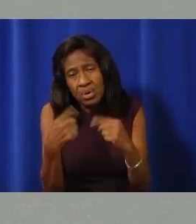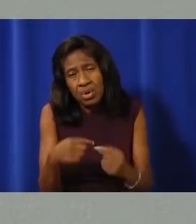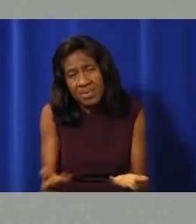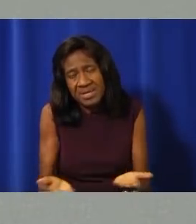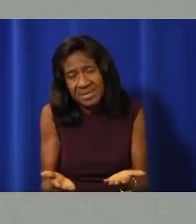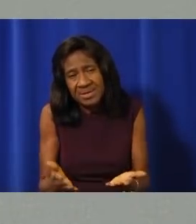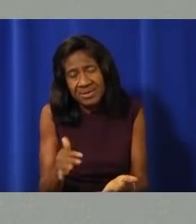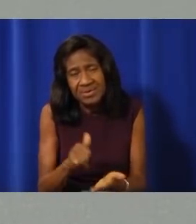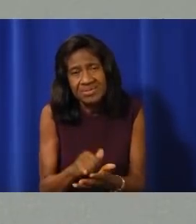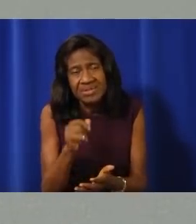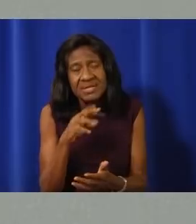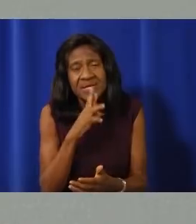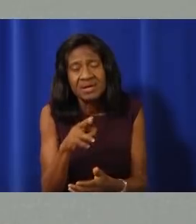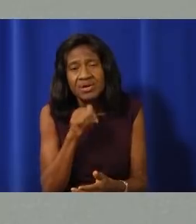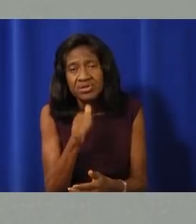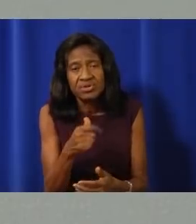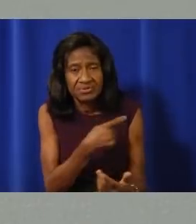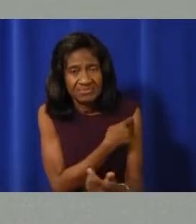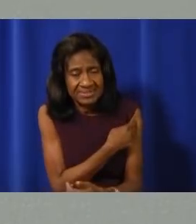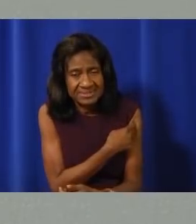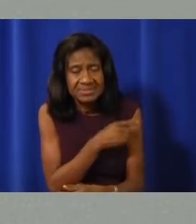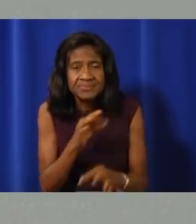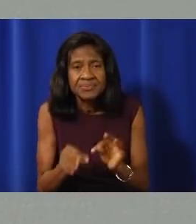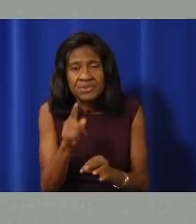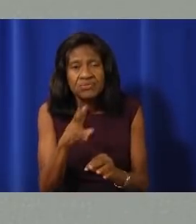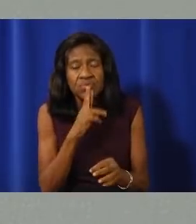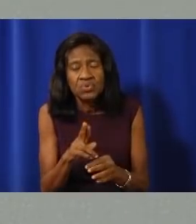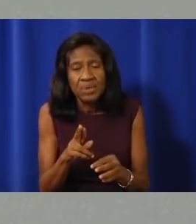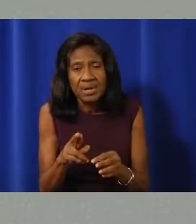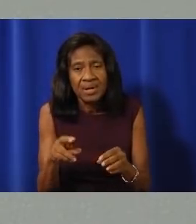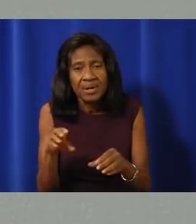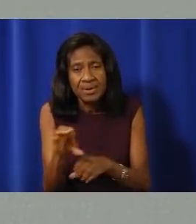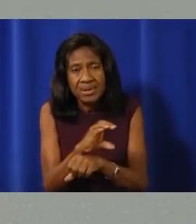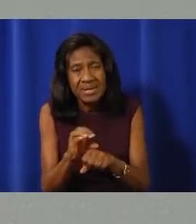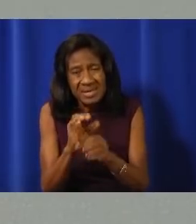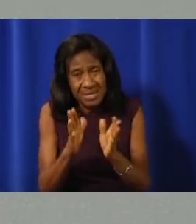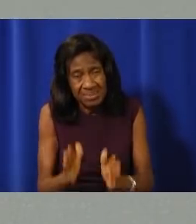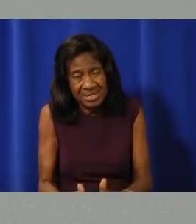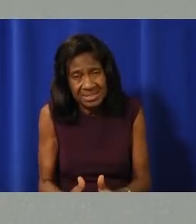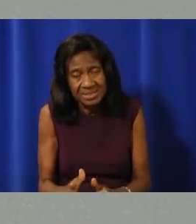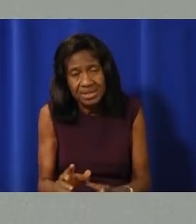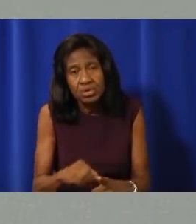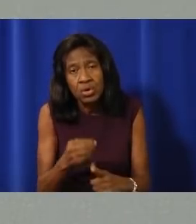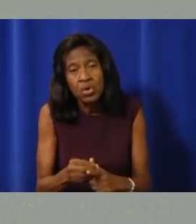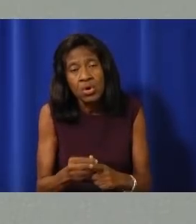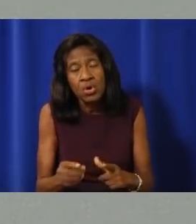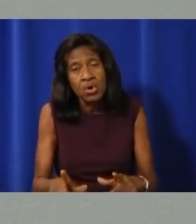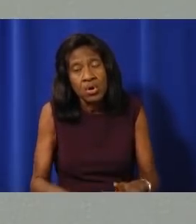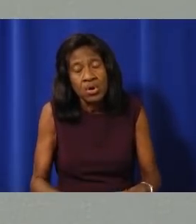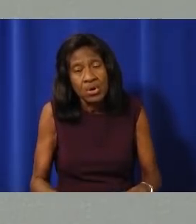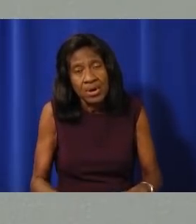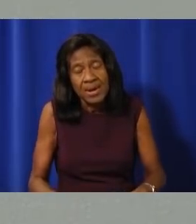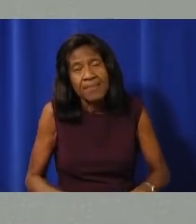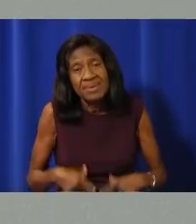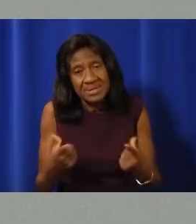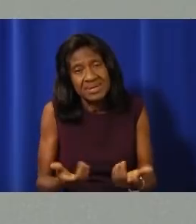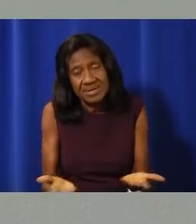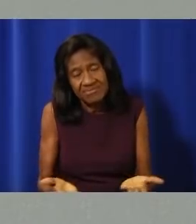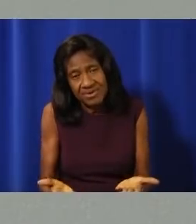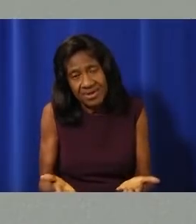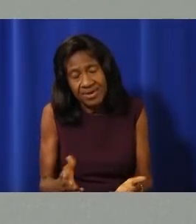If you're a Caymanian, of course, if you're a permanent resident, if you are a